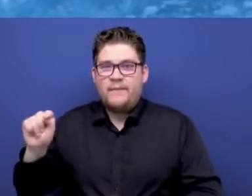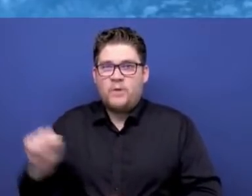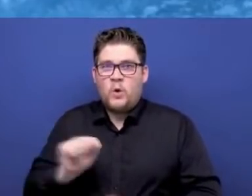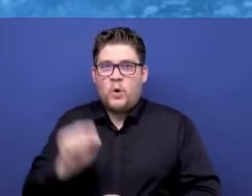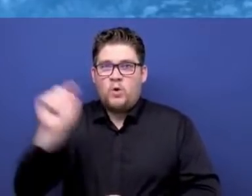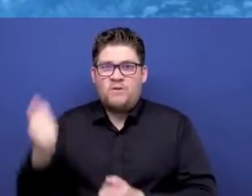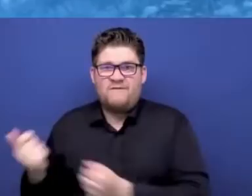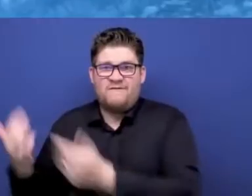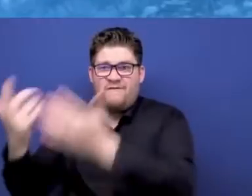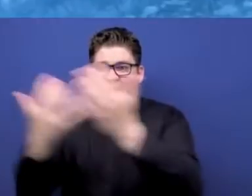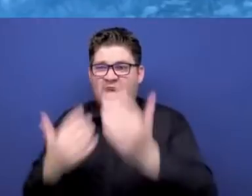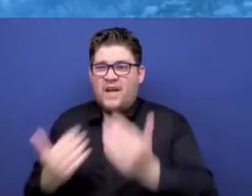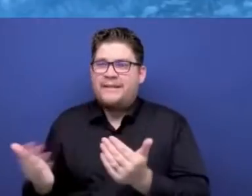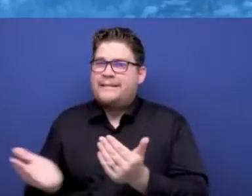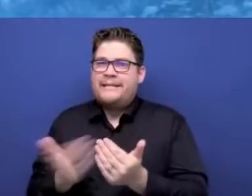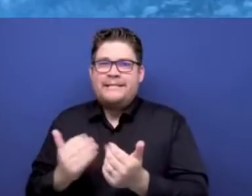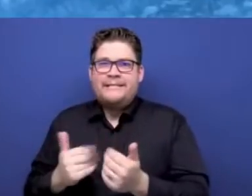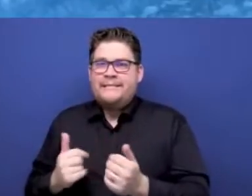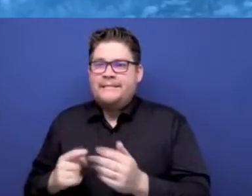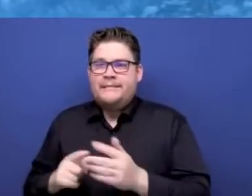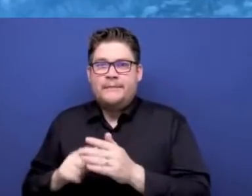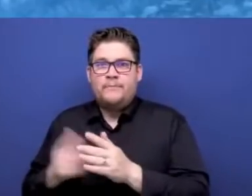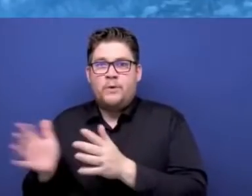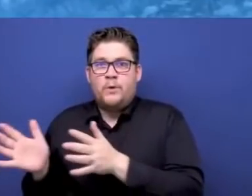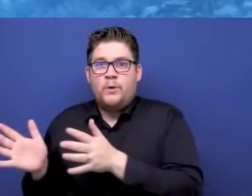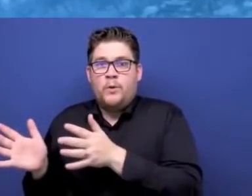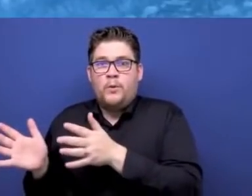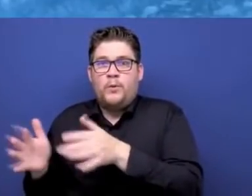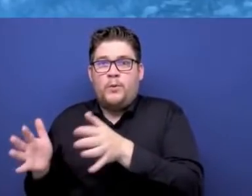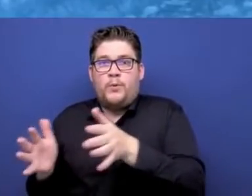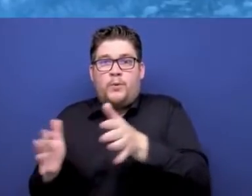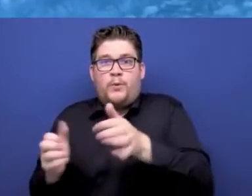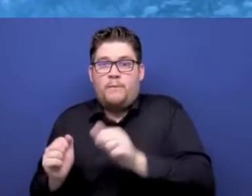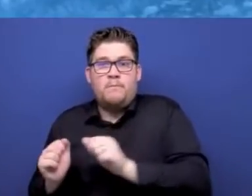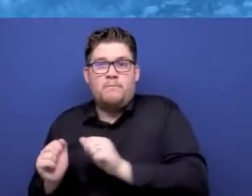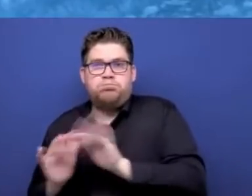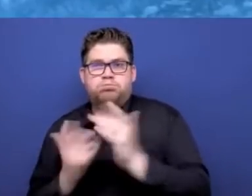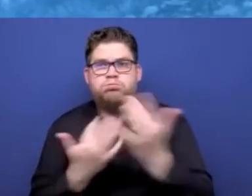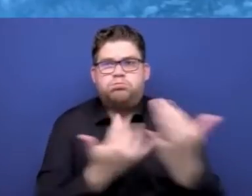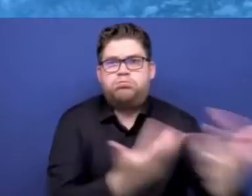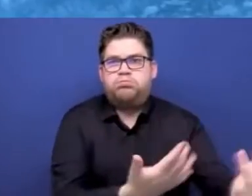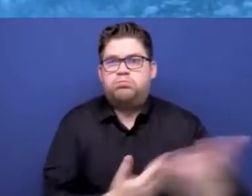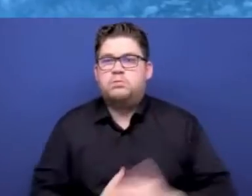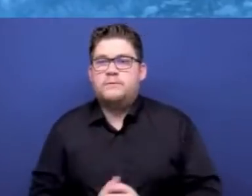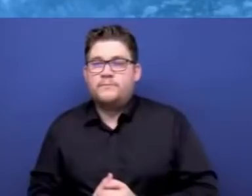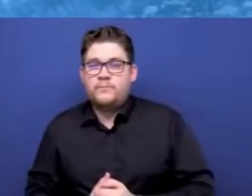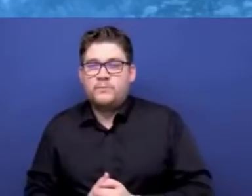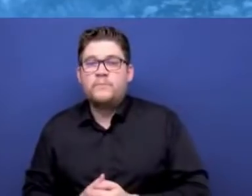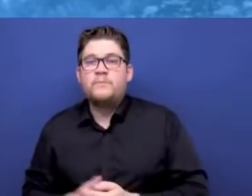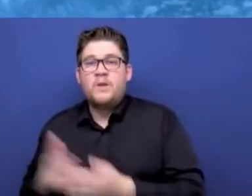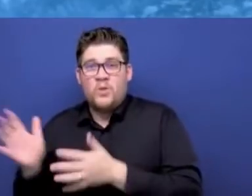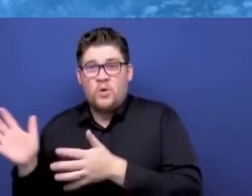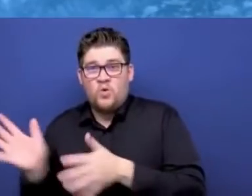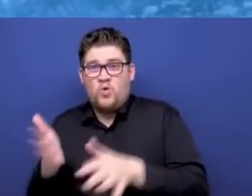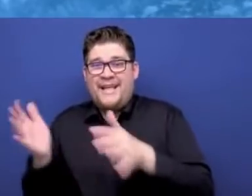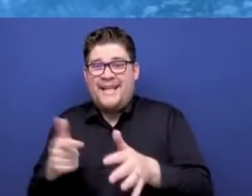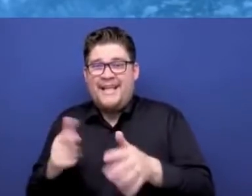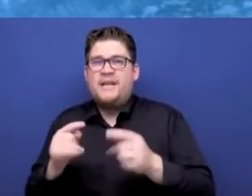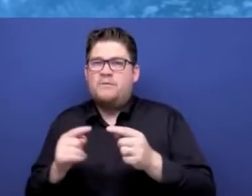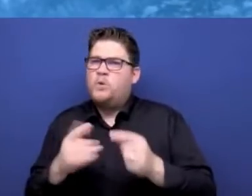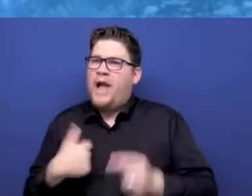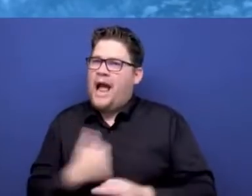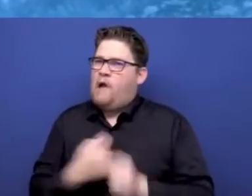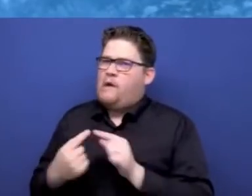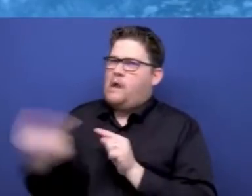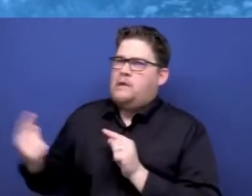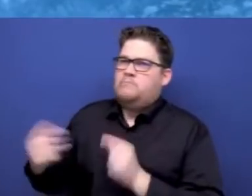our biggest enemy in this case, even though we do not welcome the hot and temperatures and low humidities.